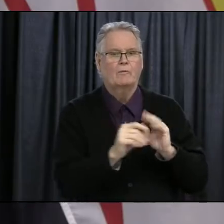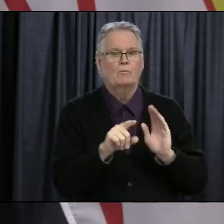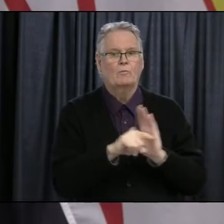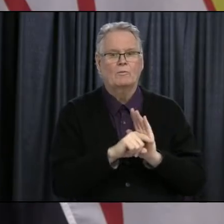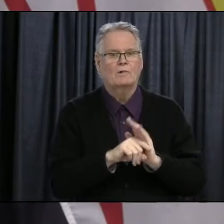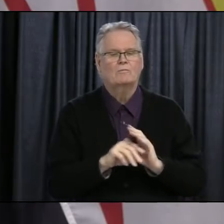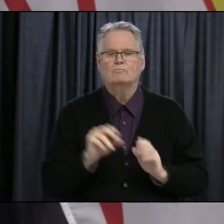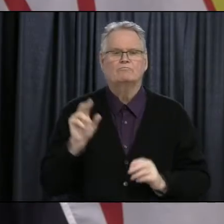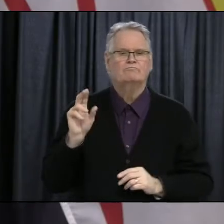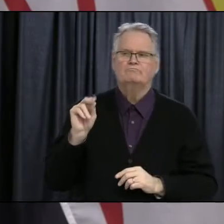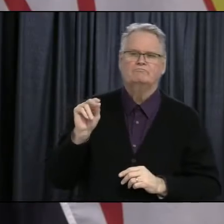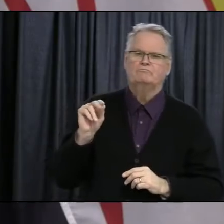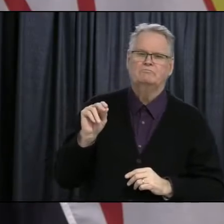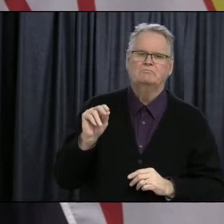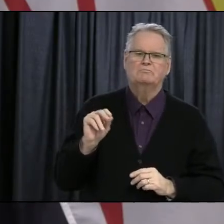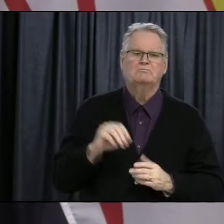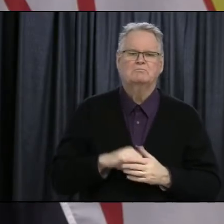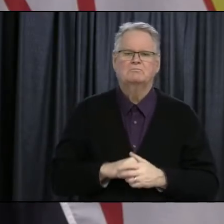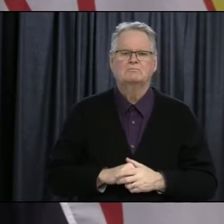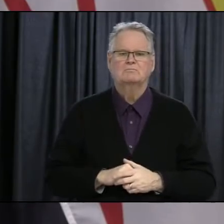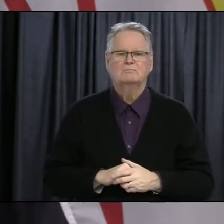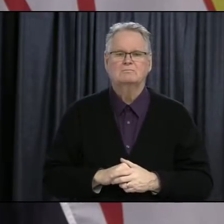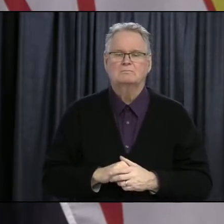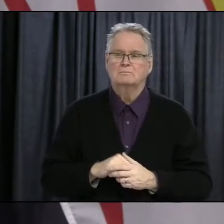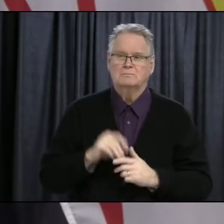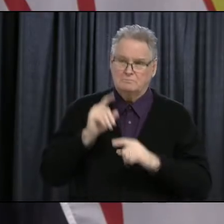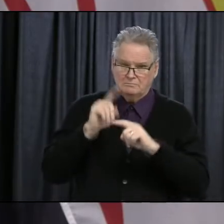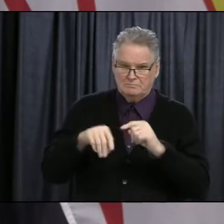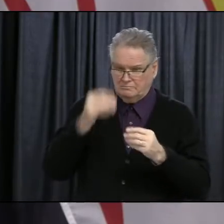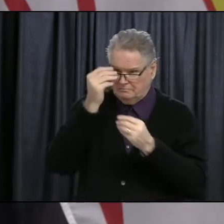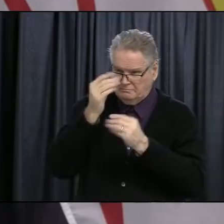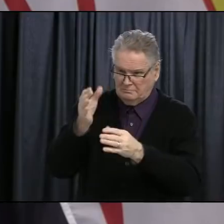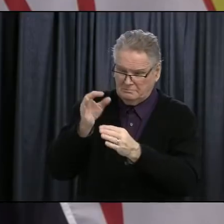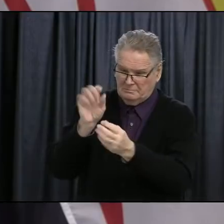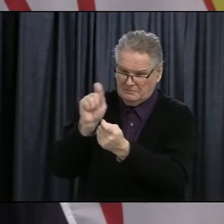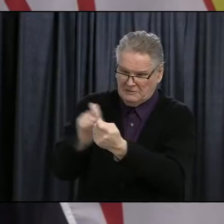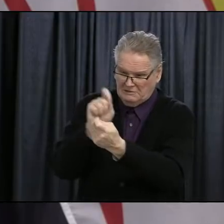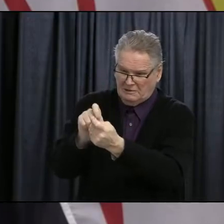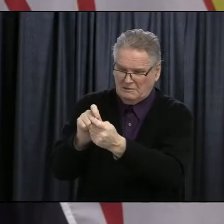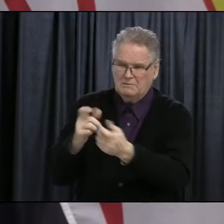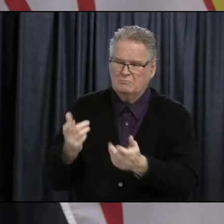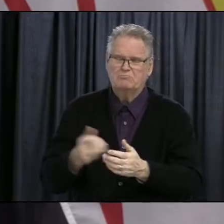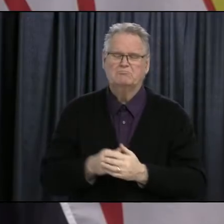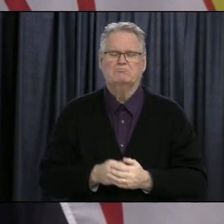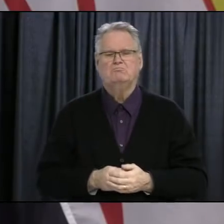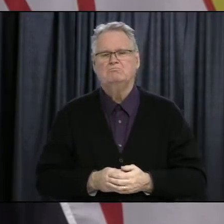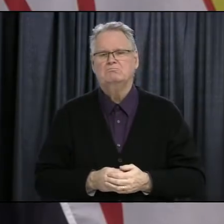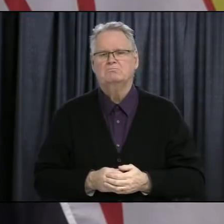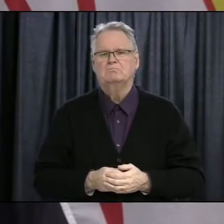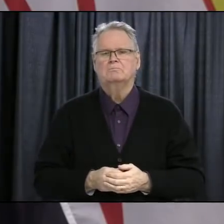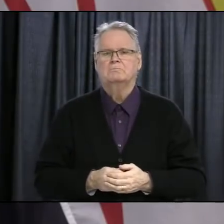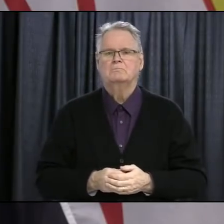can't speak to a particular case and what happened in that instance, but sometimes we will get